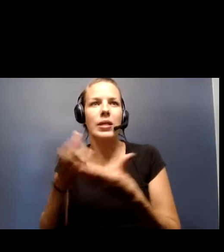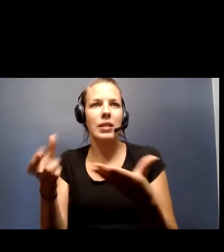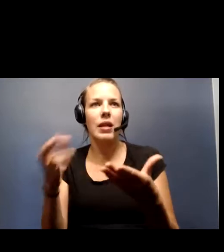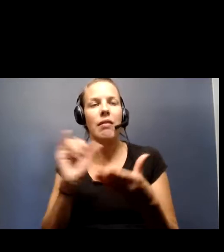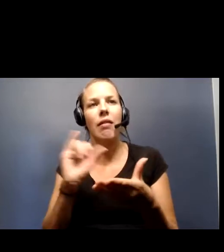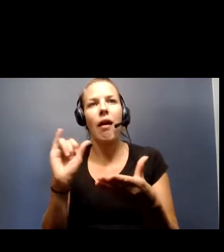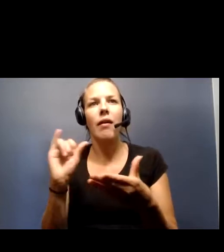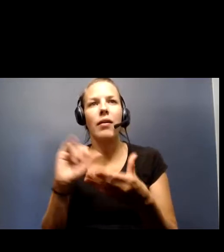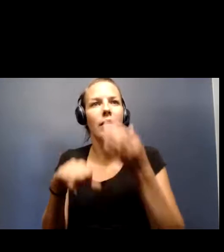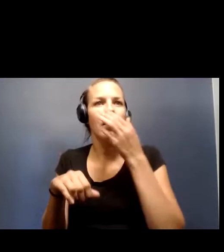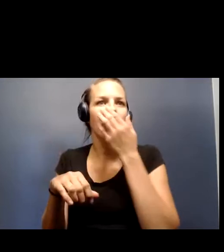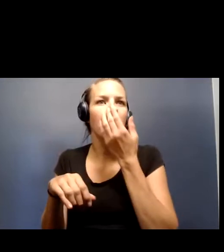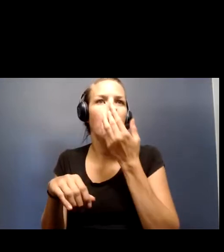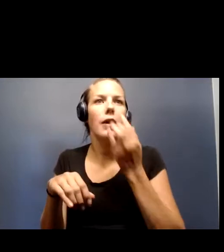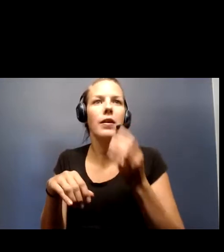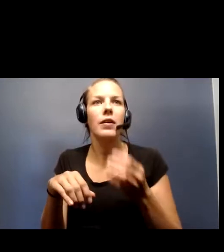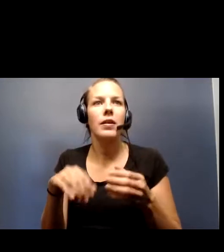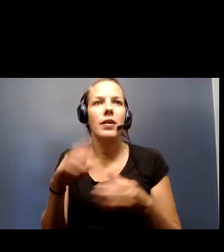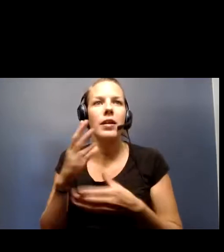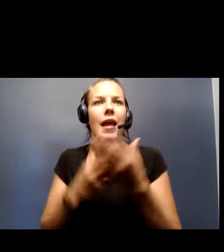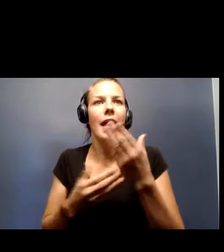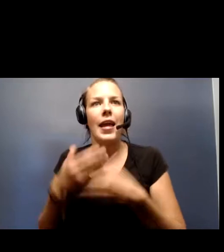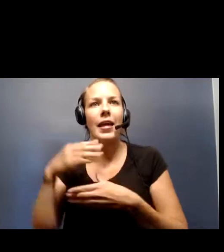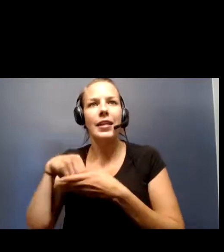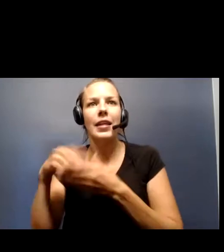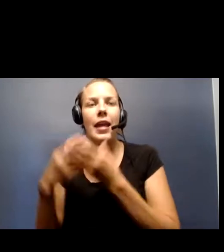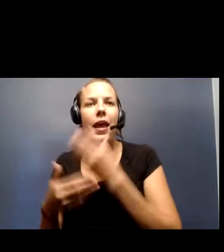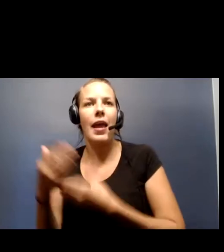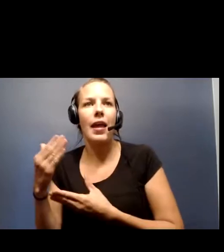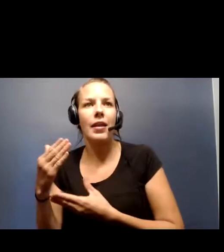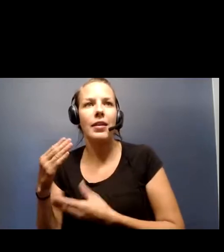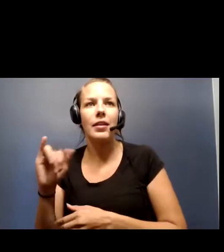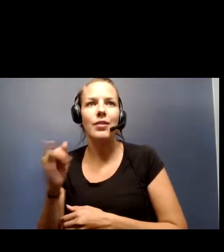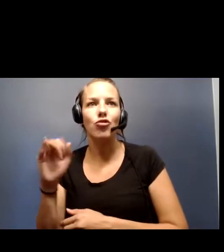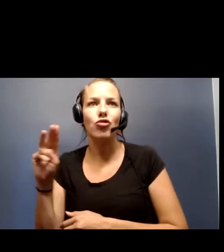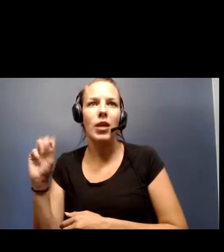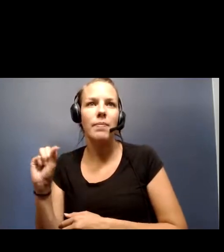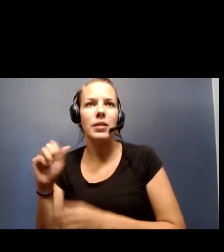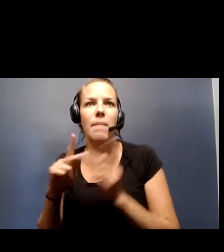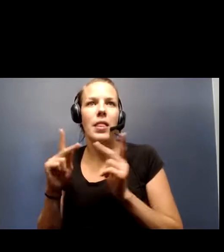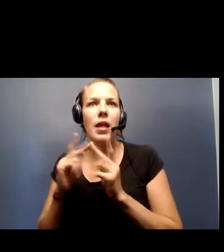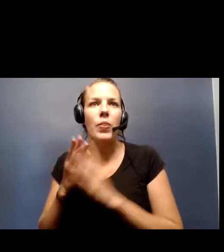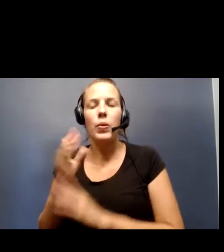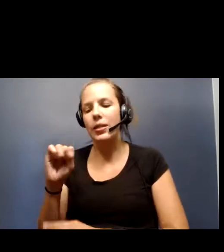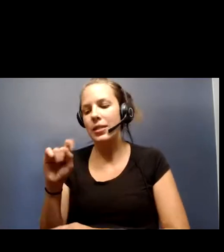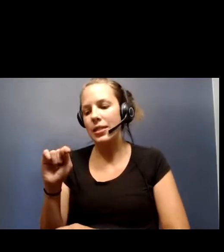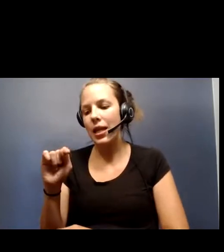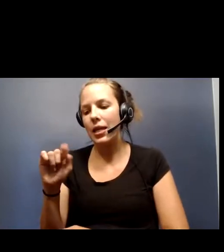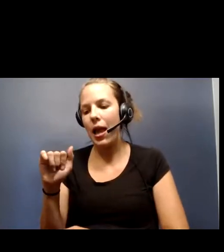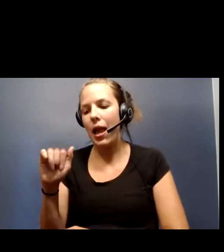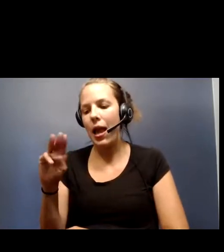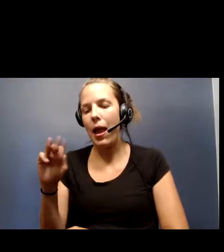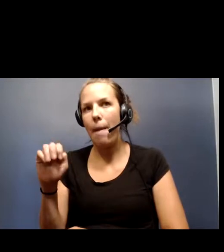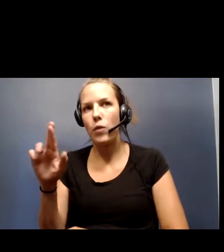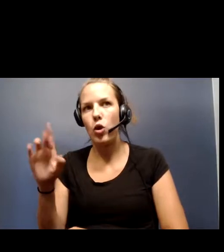like Hand in Hand. Jim's Place through St. Ambrose could help look at what built